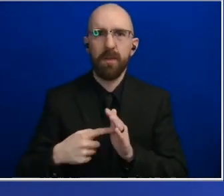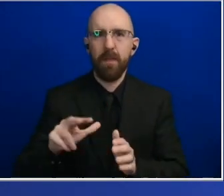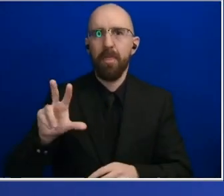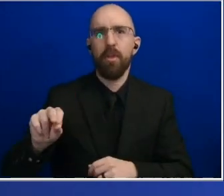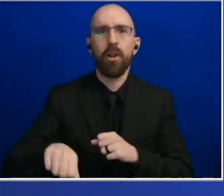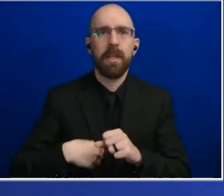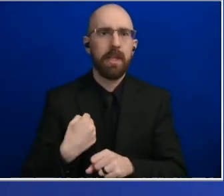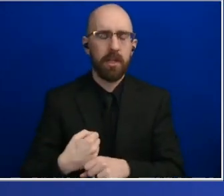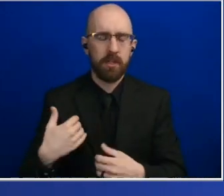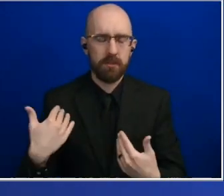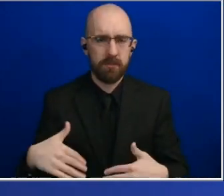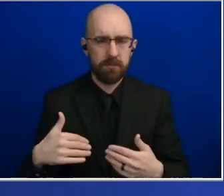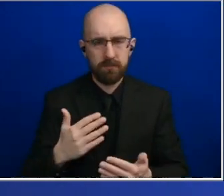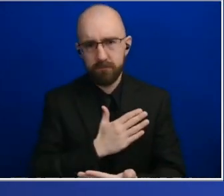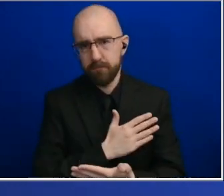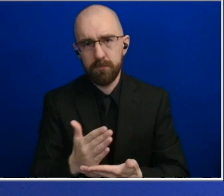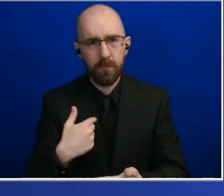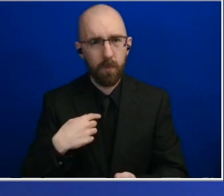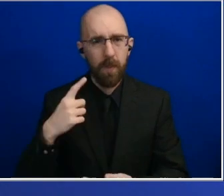I think